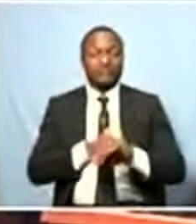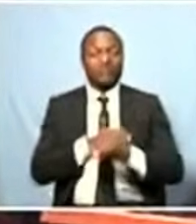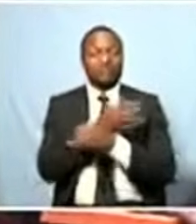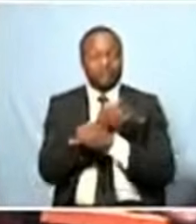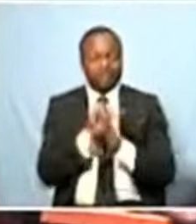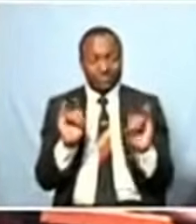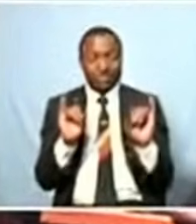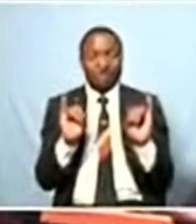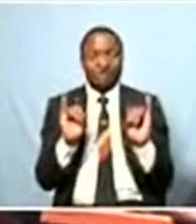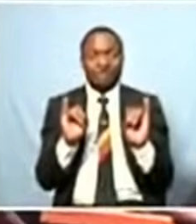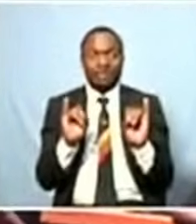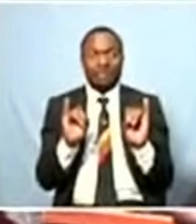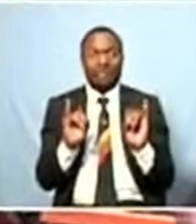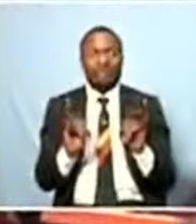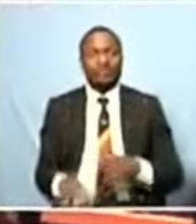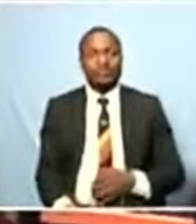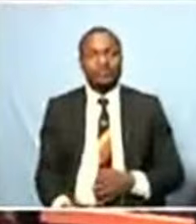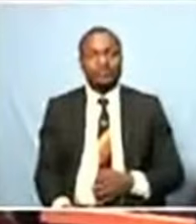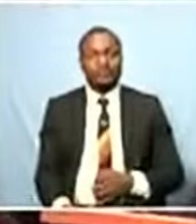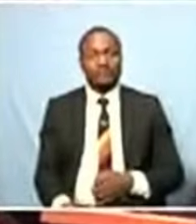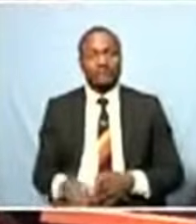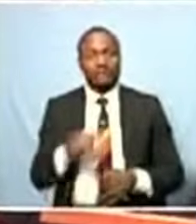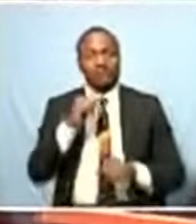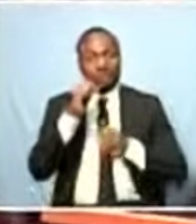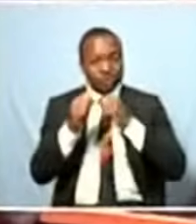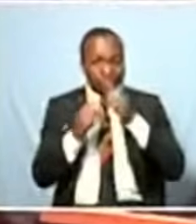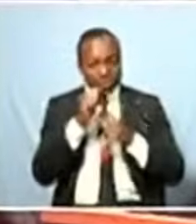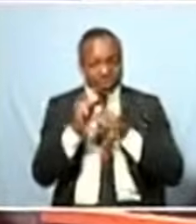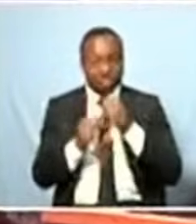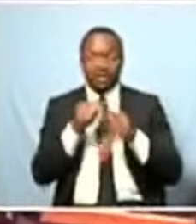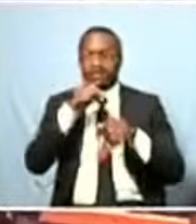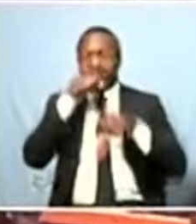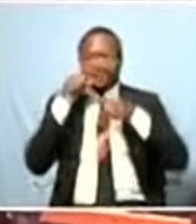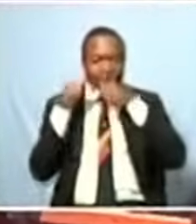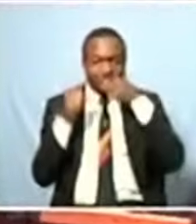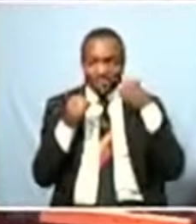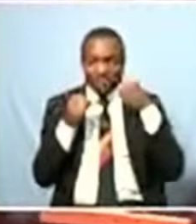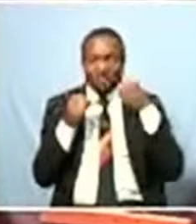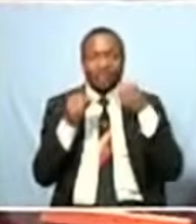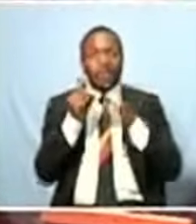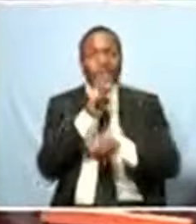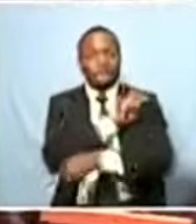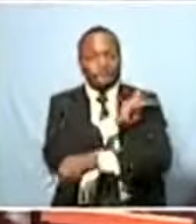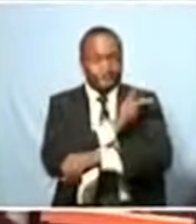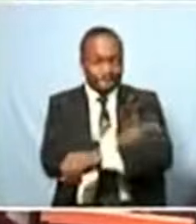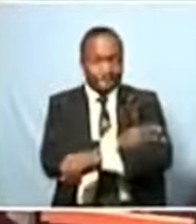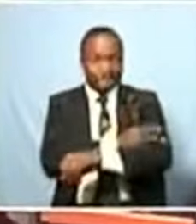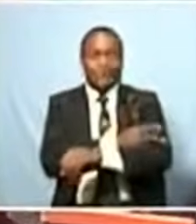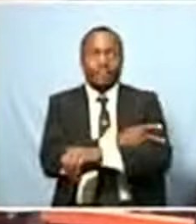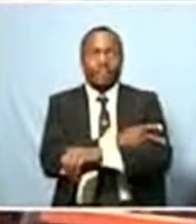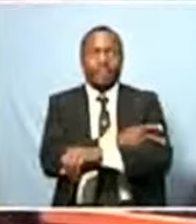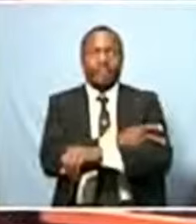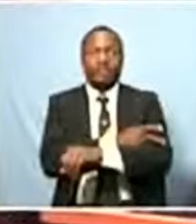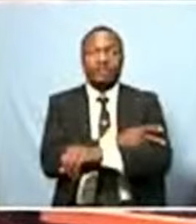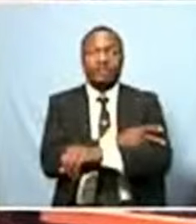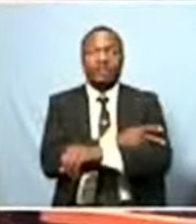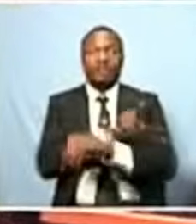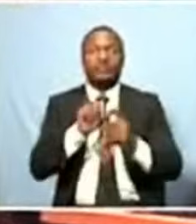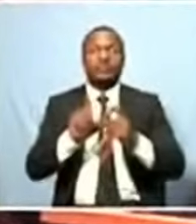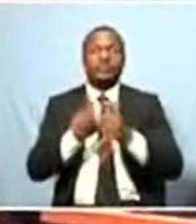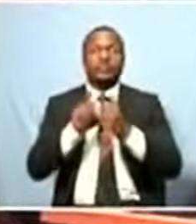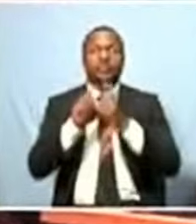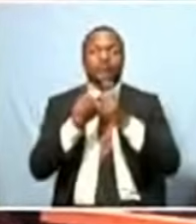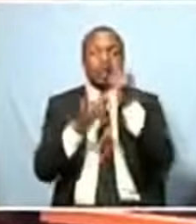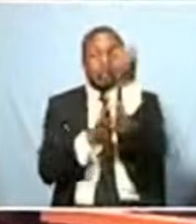and stop tourism and cultural potential constrained by poor